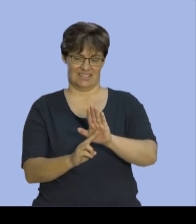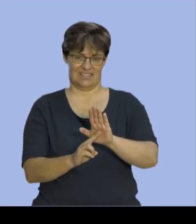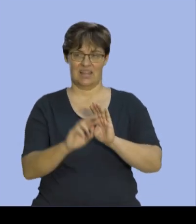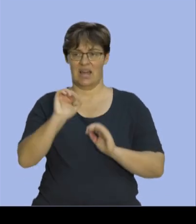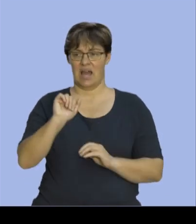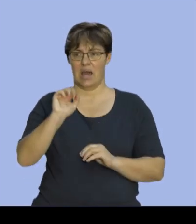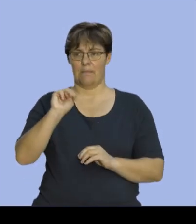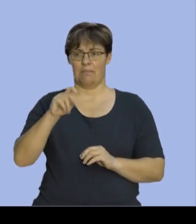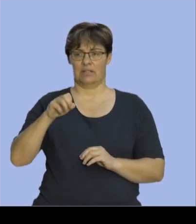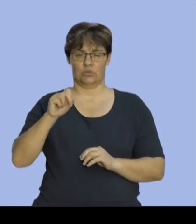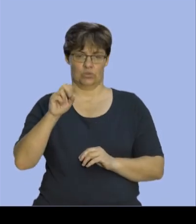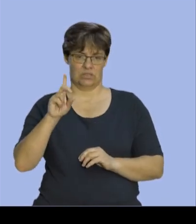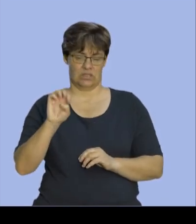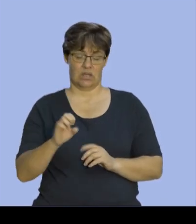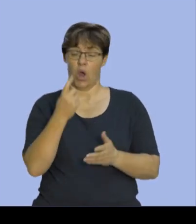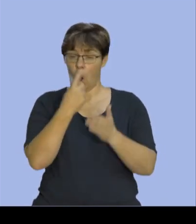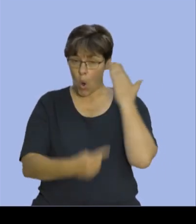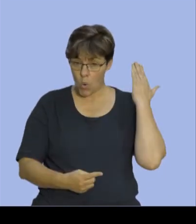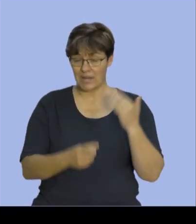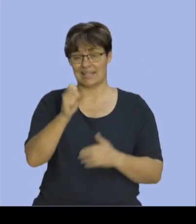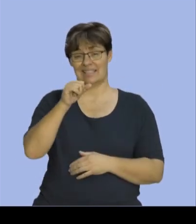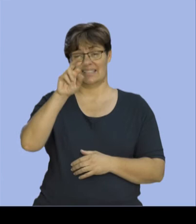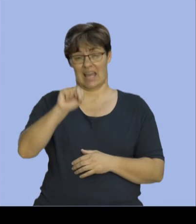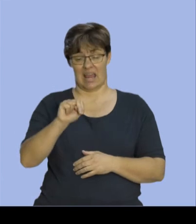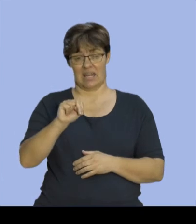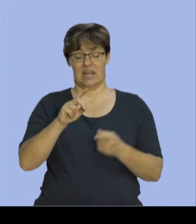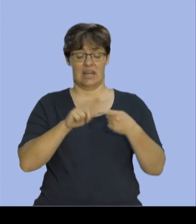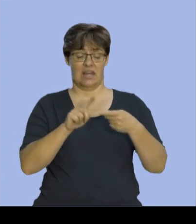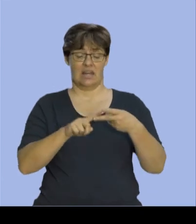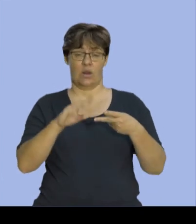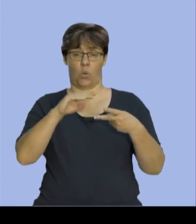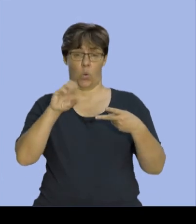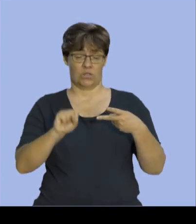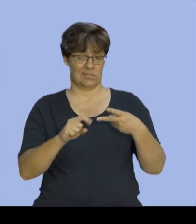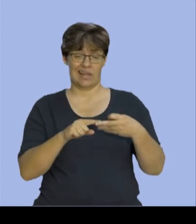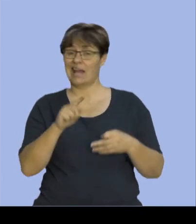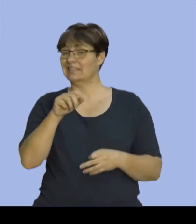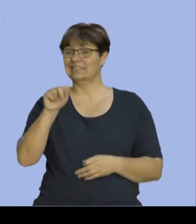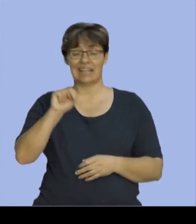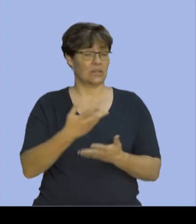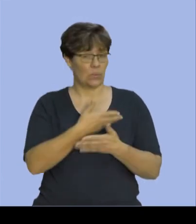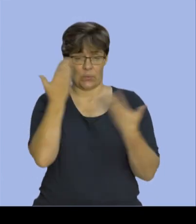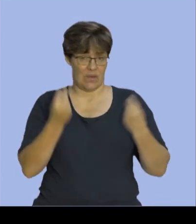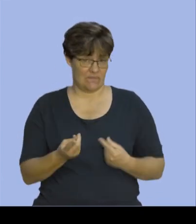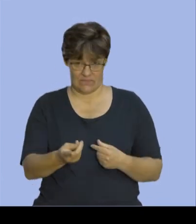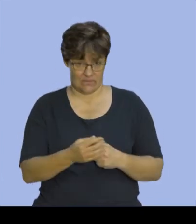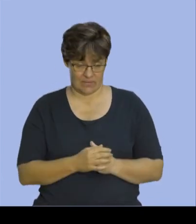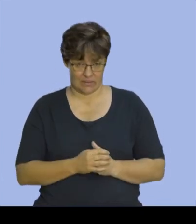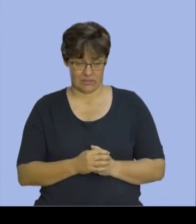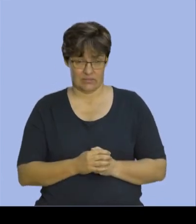represents the amplitude, but only for the sine and the cos. Remember, the tan does not have an amplitude.